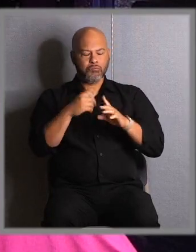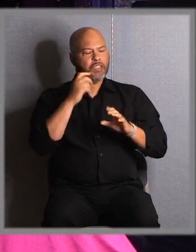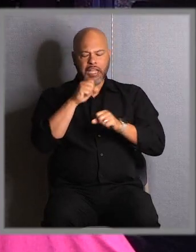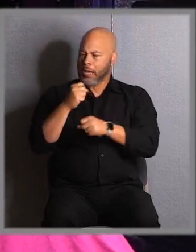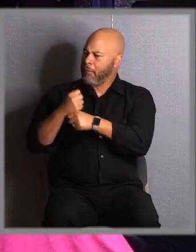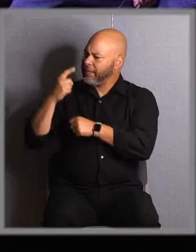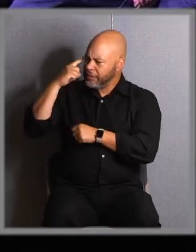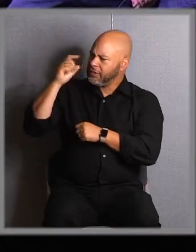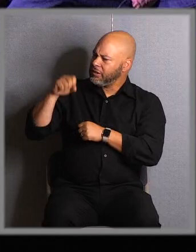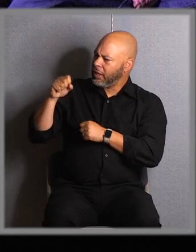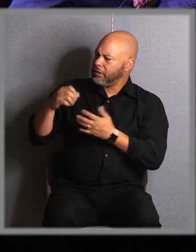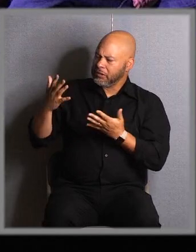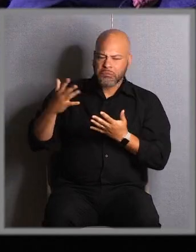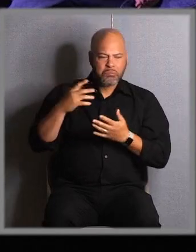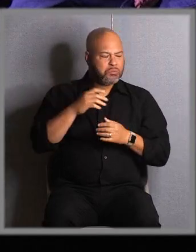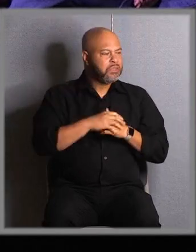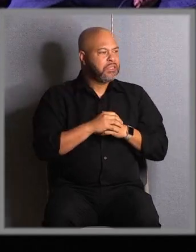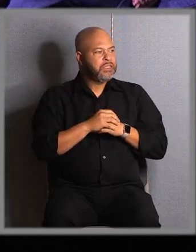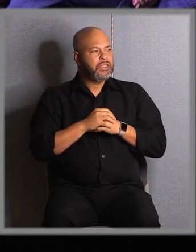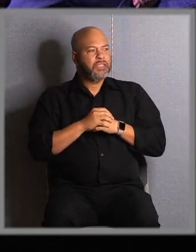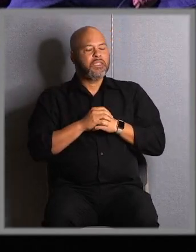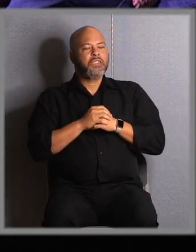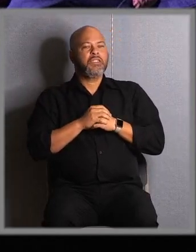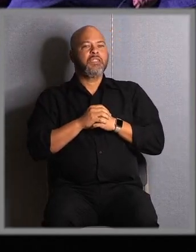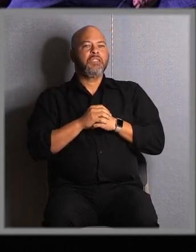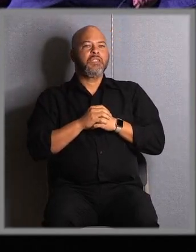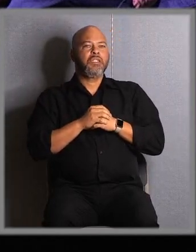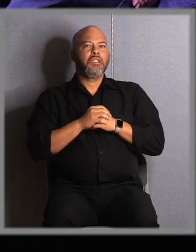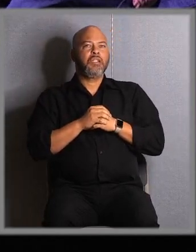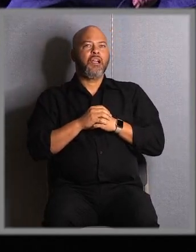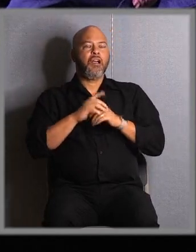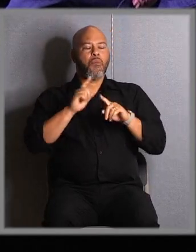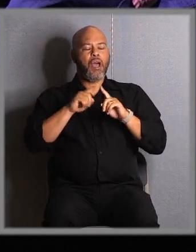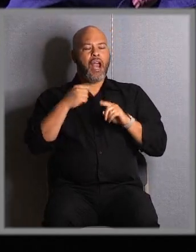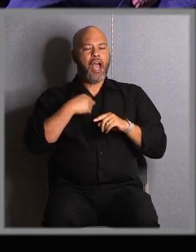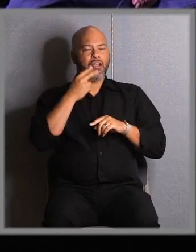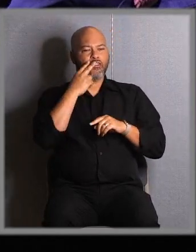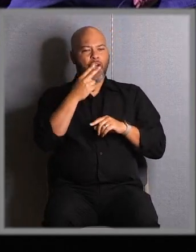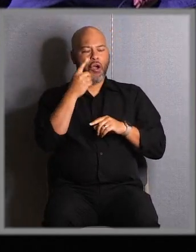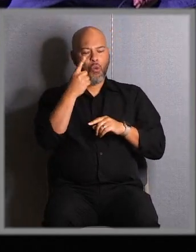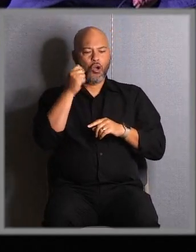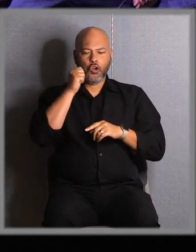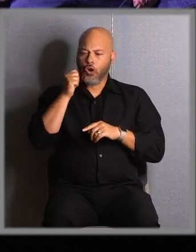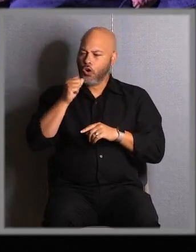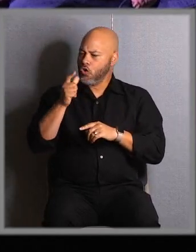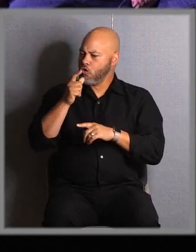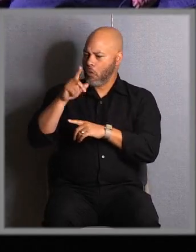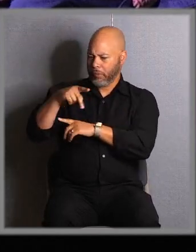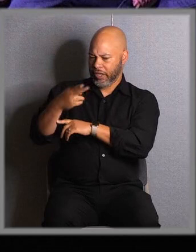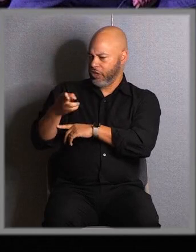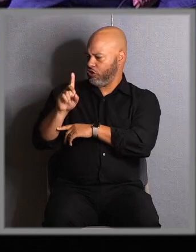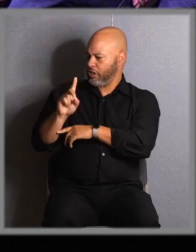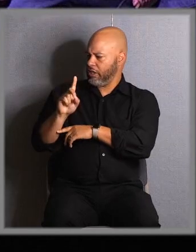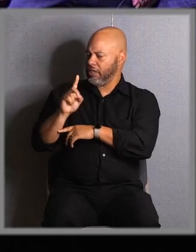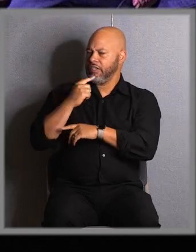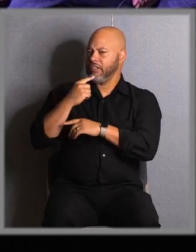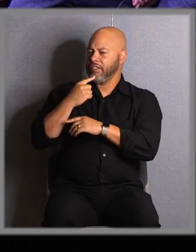does. I saw a tweet of a girl who's a PhD, and she was talking about how